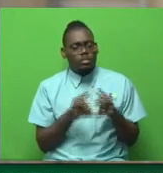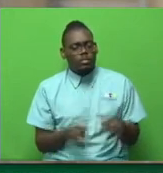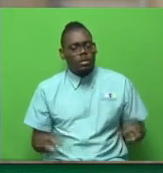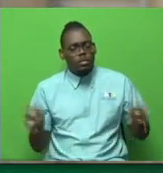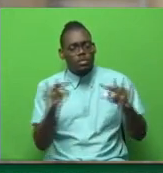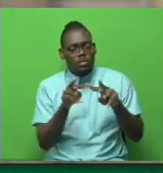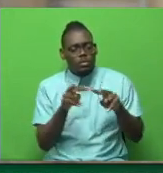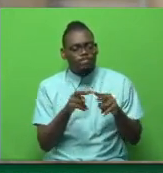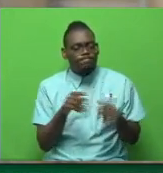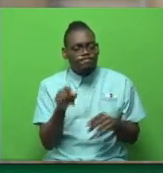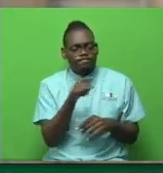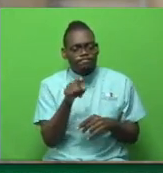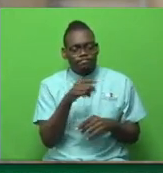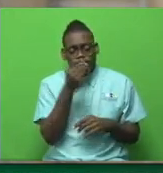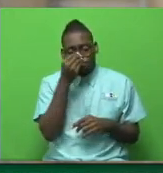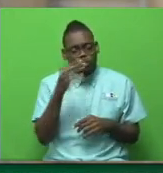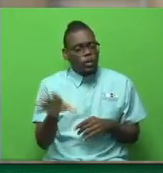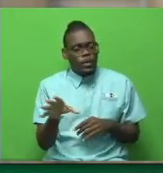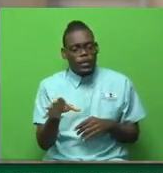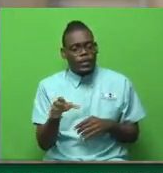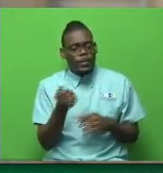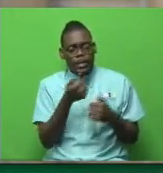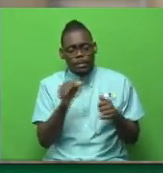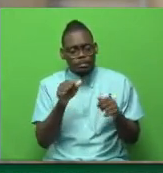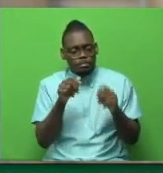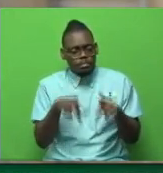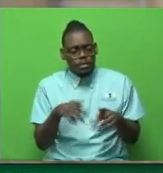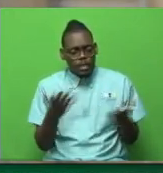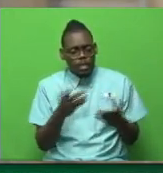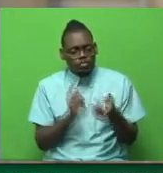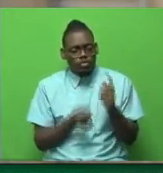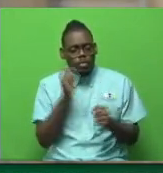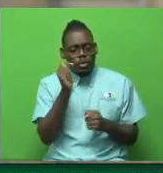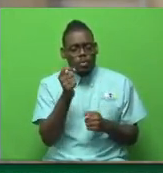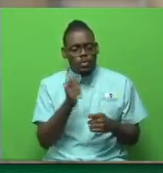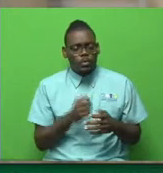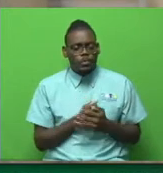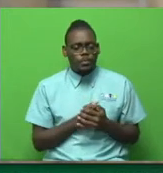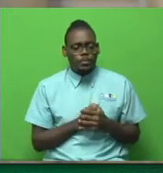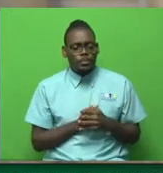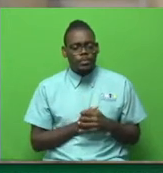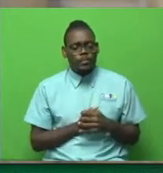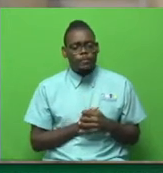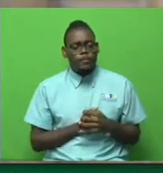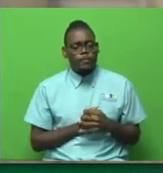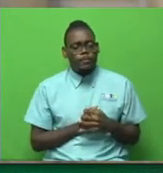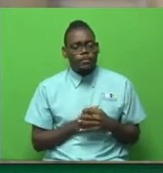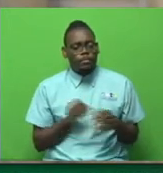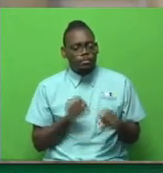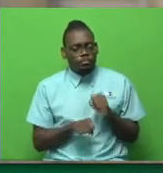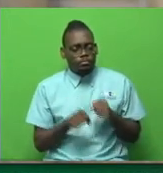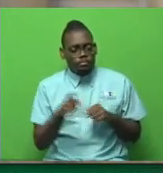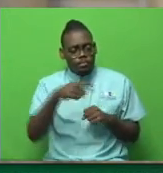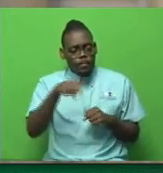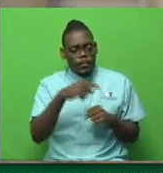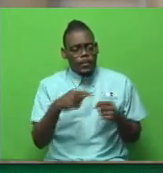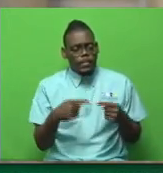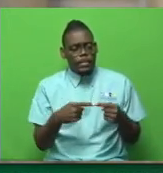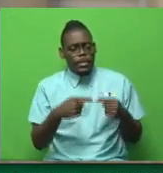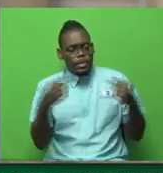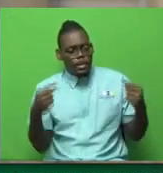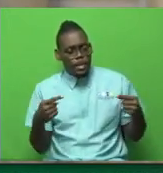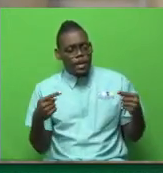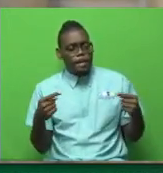about anyone else in Trinidad and Tobago and that's when I see those on the other side are conflicted because they seek to